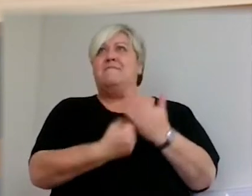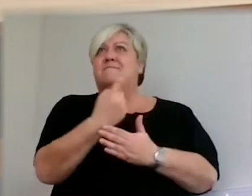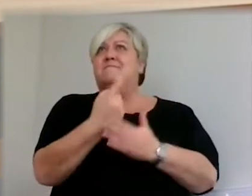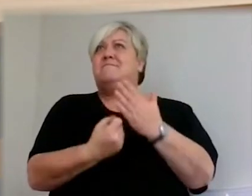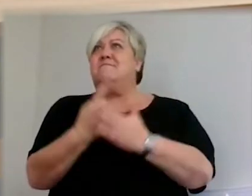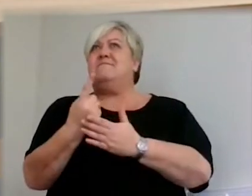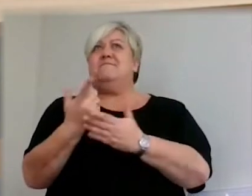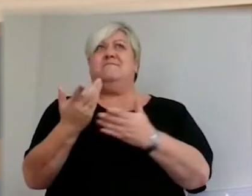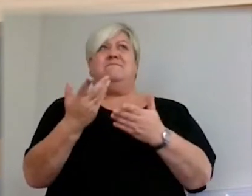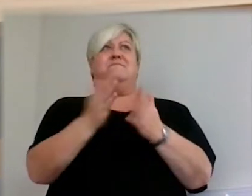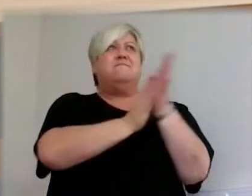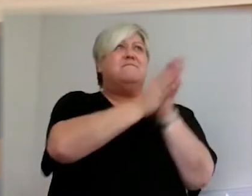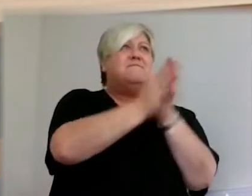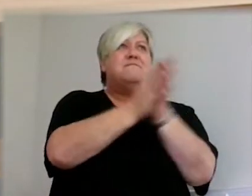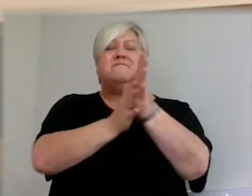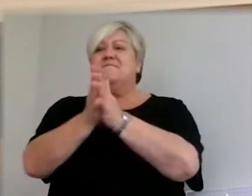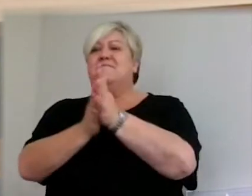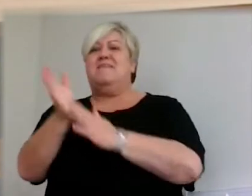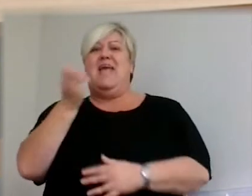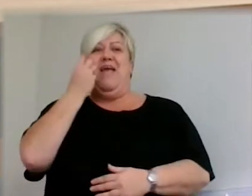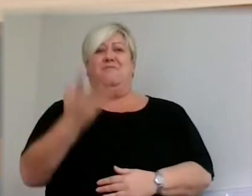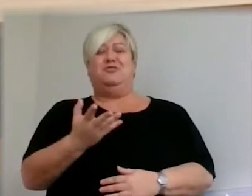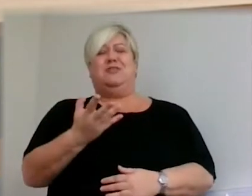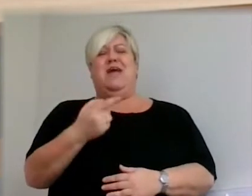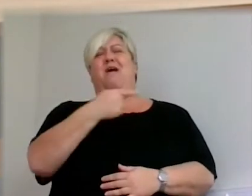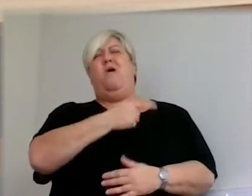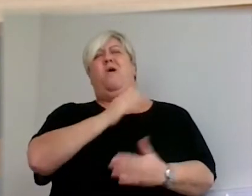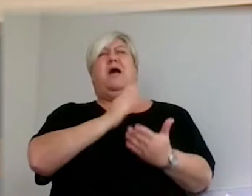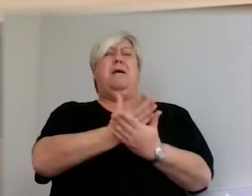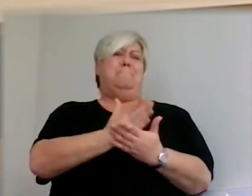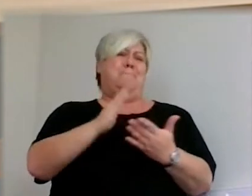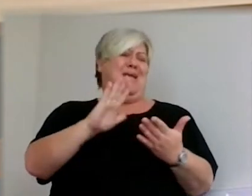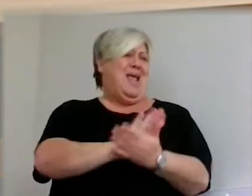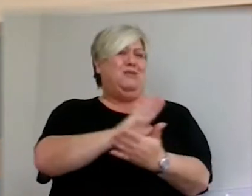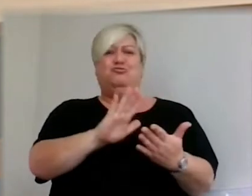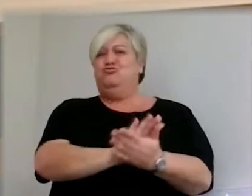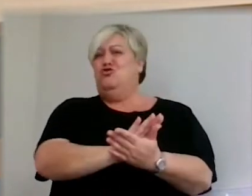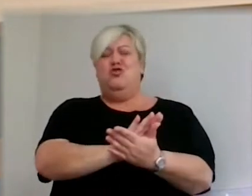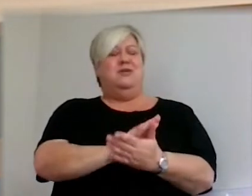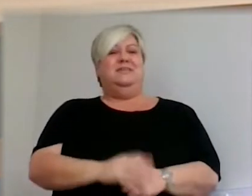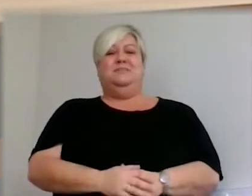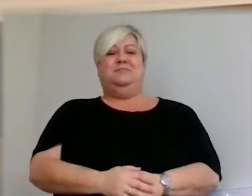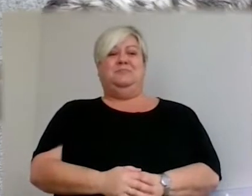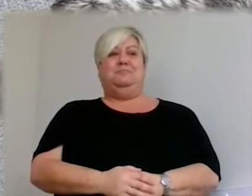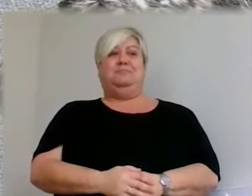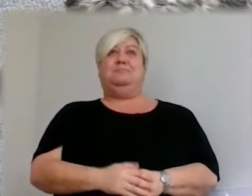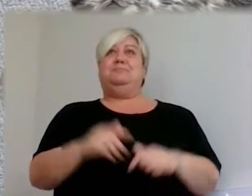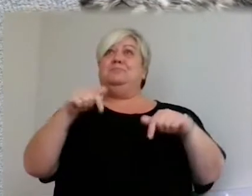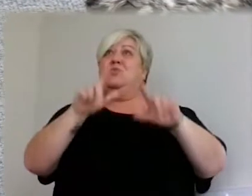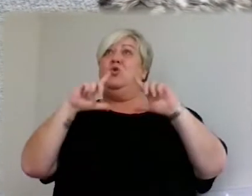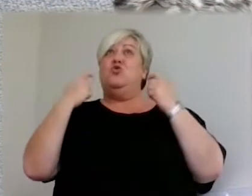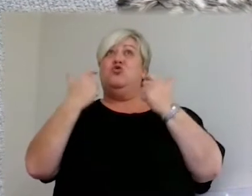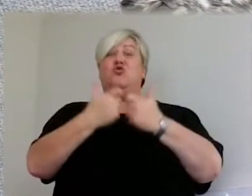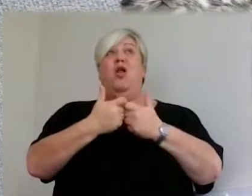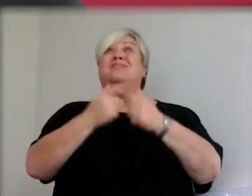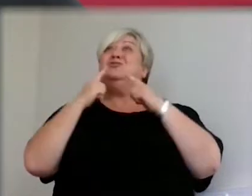allow me to practice on a daily basis, and the fact that I am enjoying it as well, you know, that's a bonus in itself. The